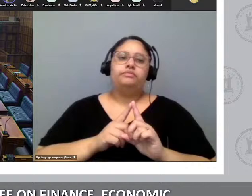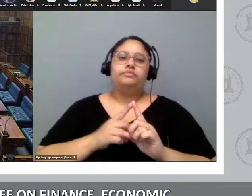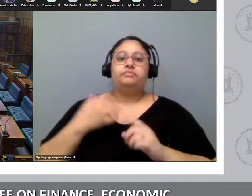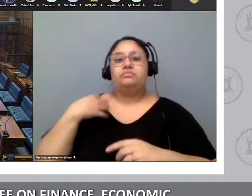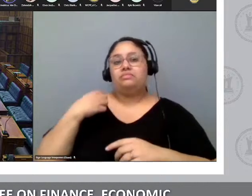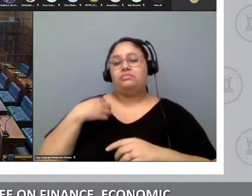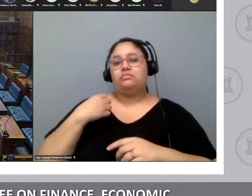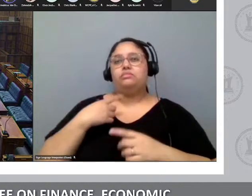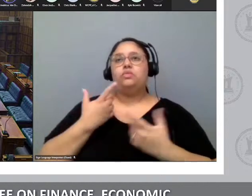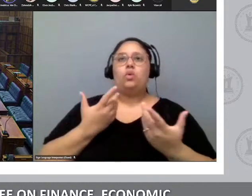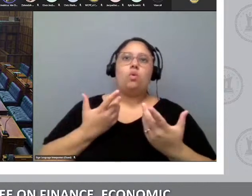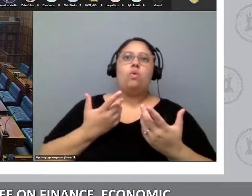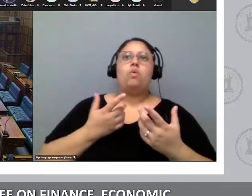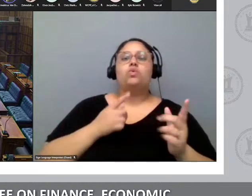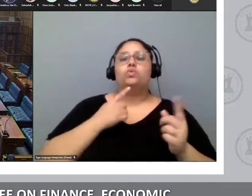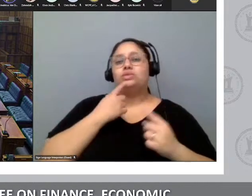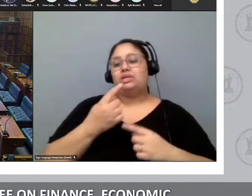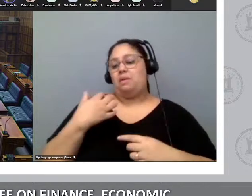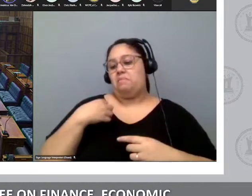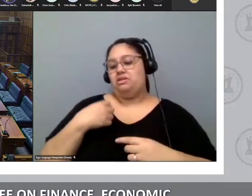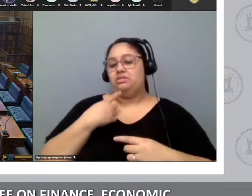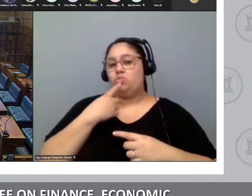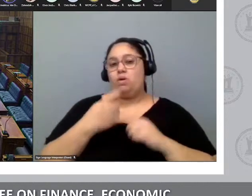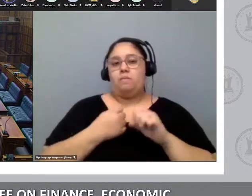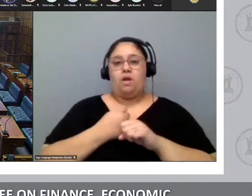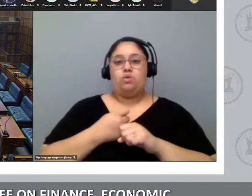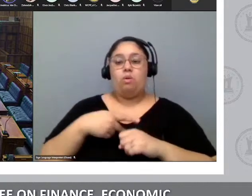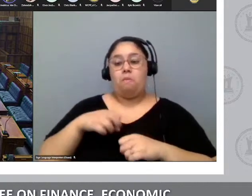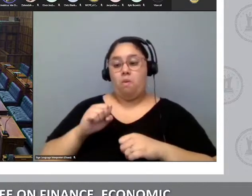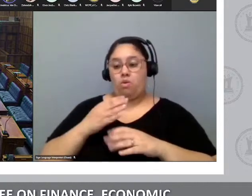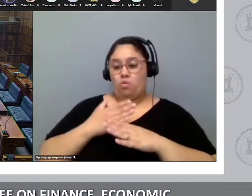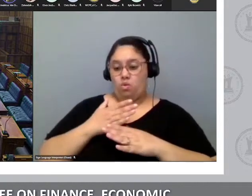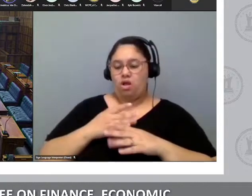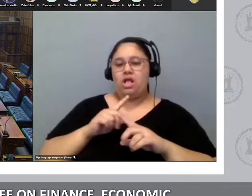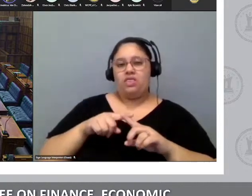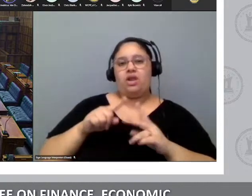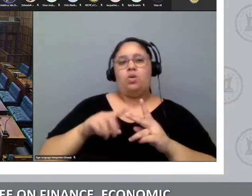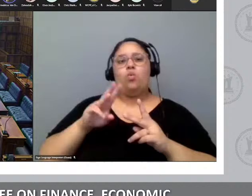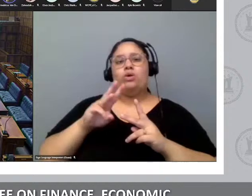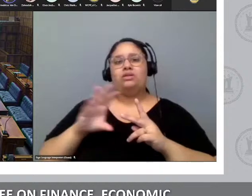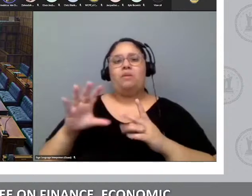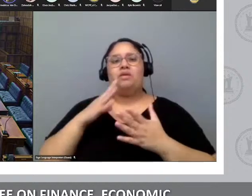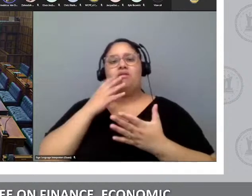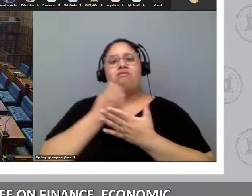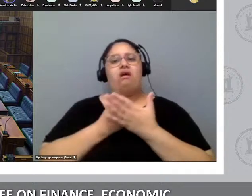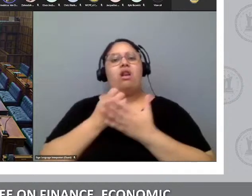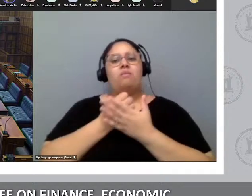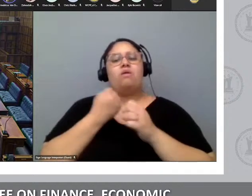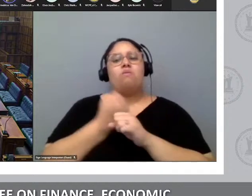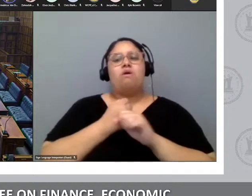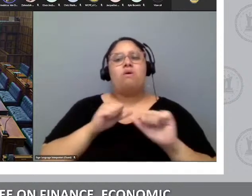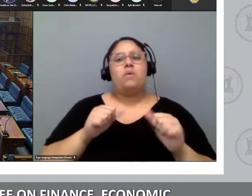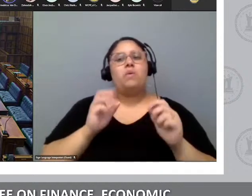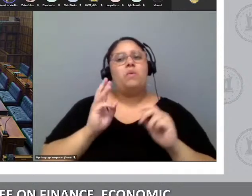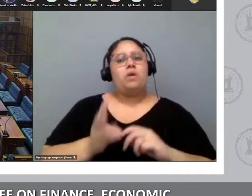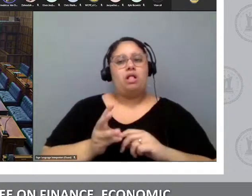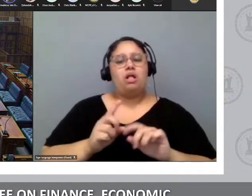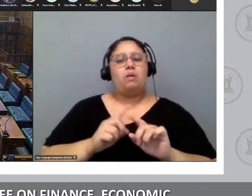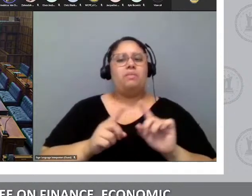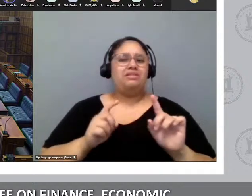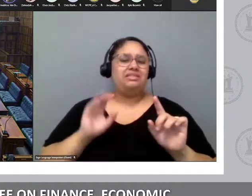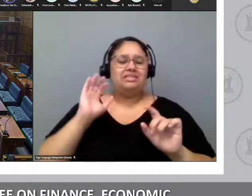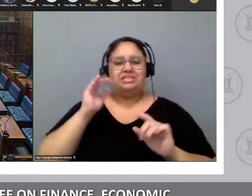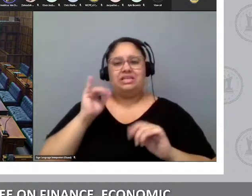minister or you've quoted the minister saying if the port works then obviously the Western Cape economy is will work as well so it just seems